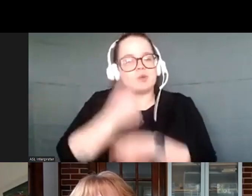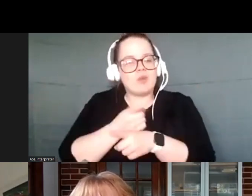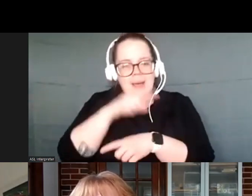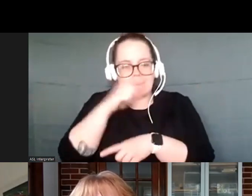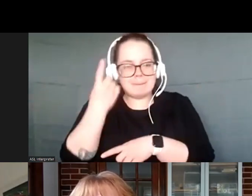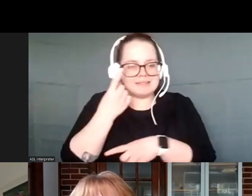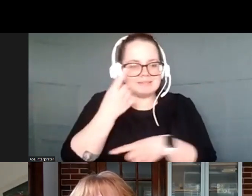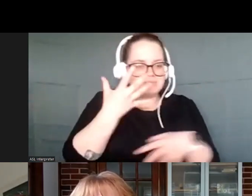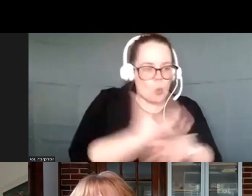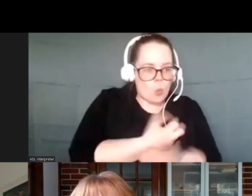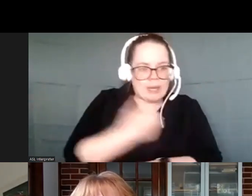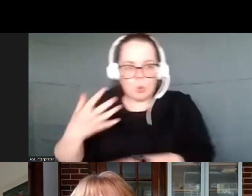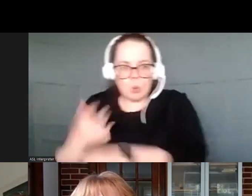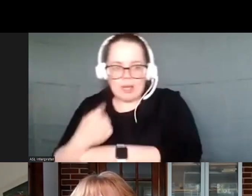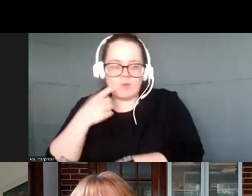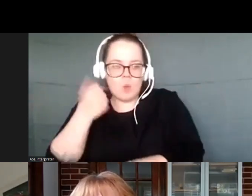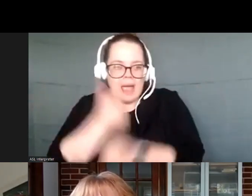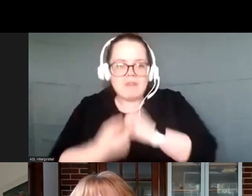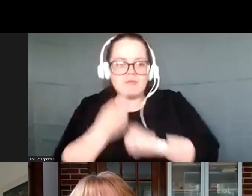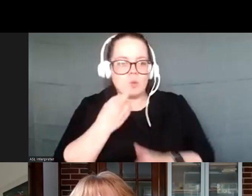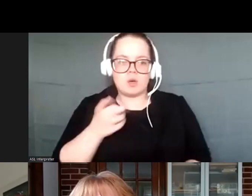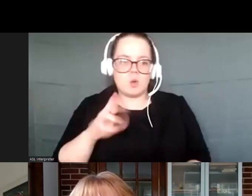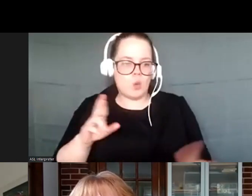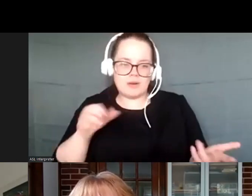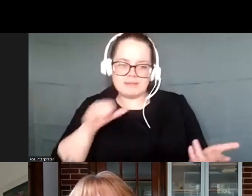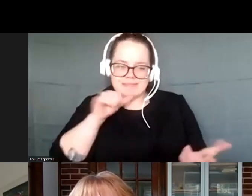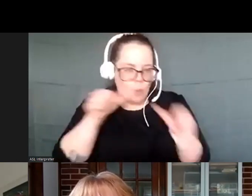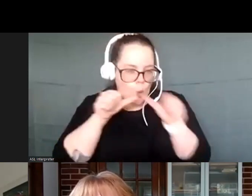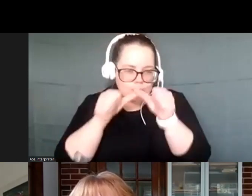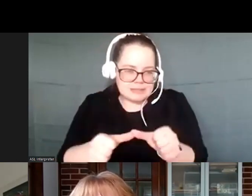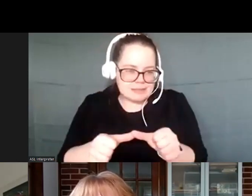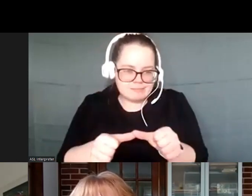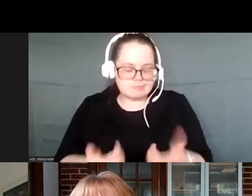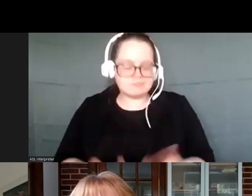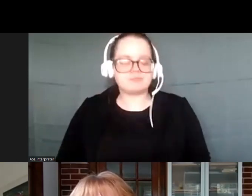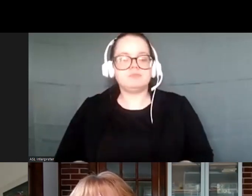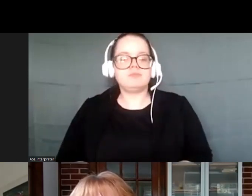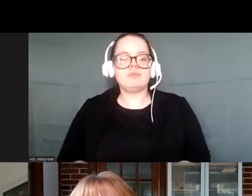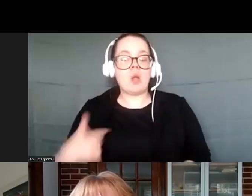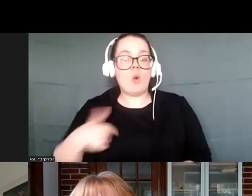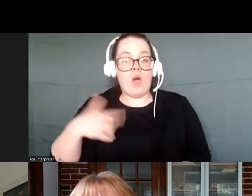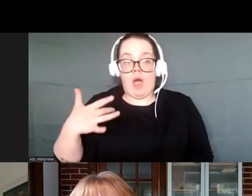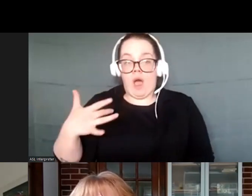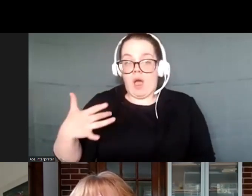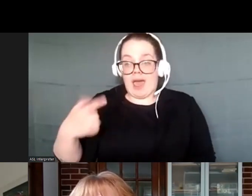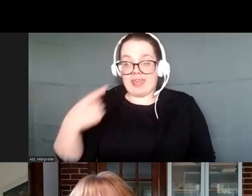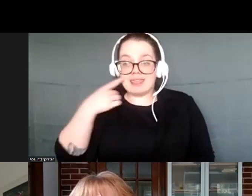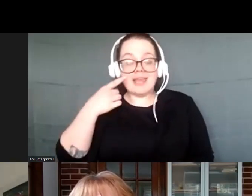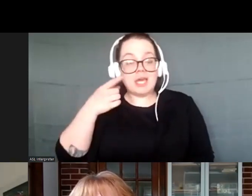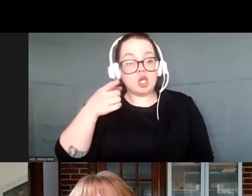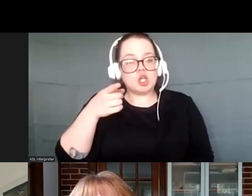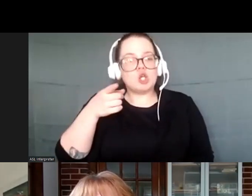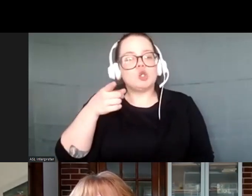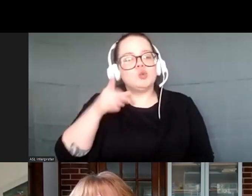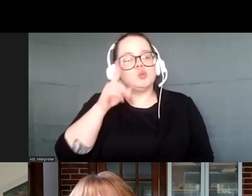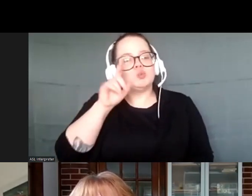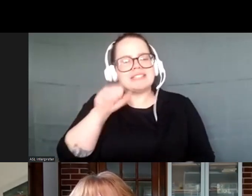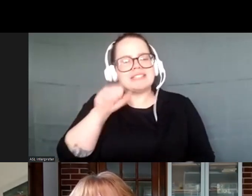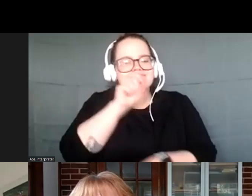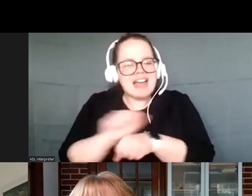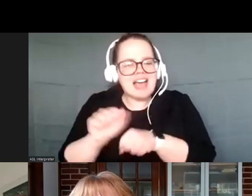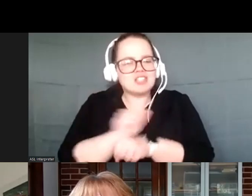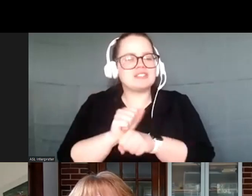win-win for everybody or it's just not sustainable. And so I think you can actually make friends or